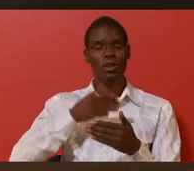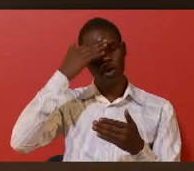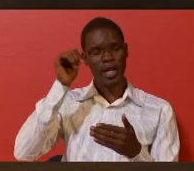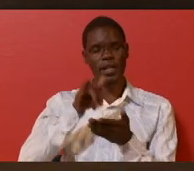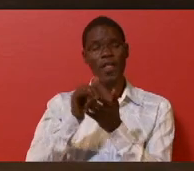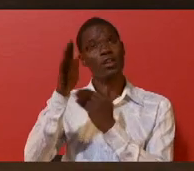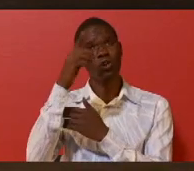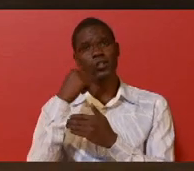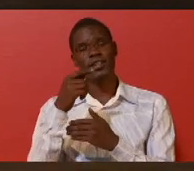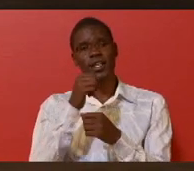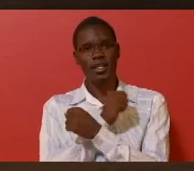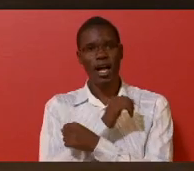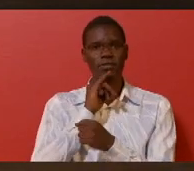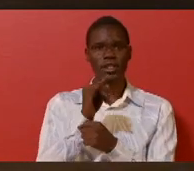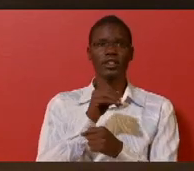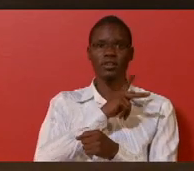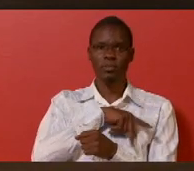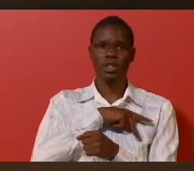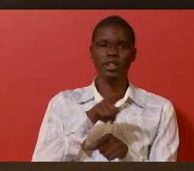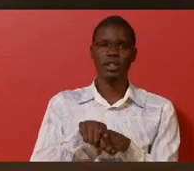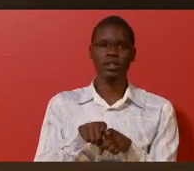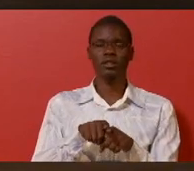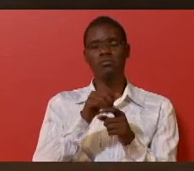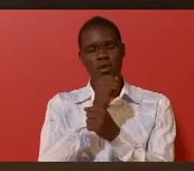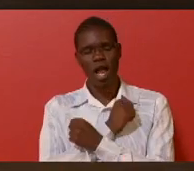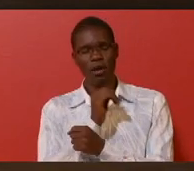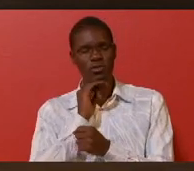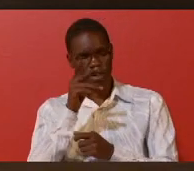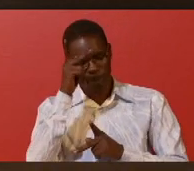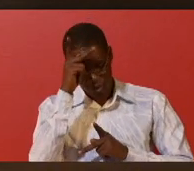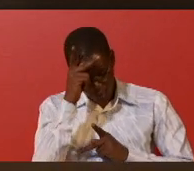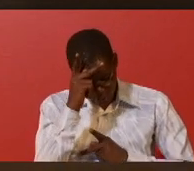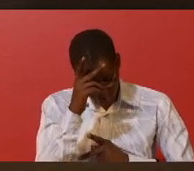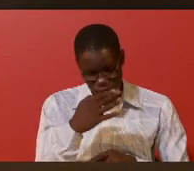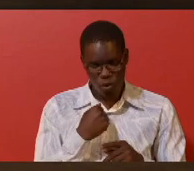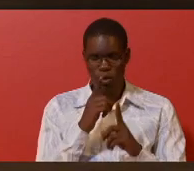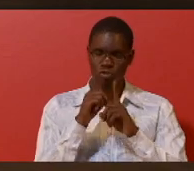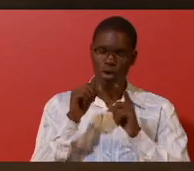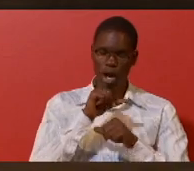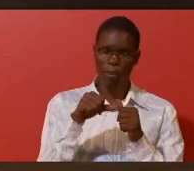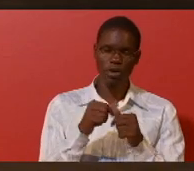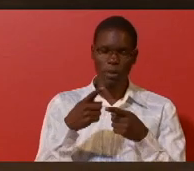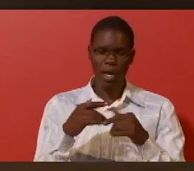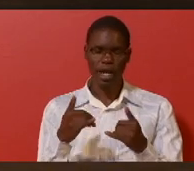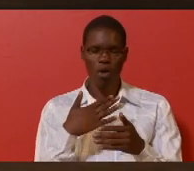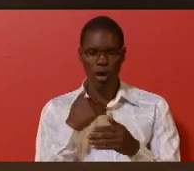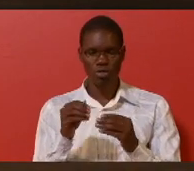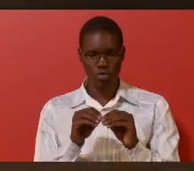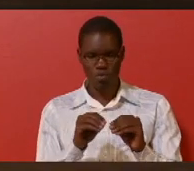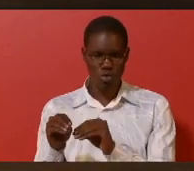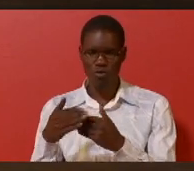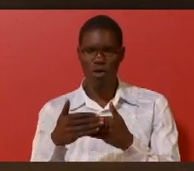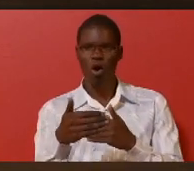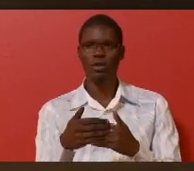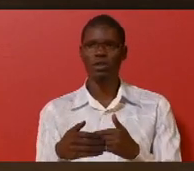says, love is patient, love is kind. We will talk a little bit more about that, but we want to move on right here on this whole notion